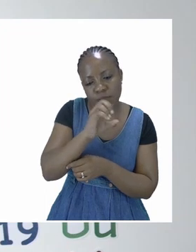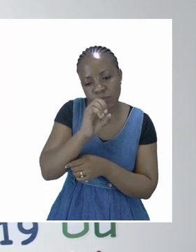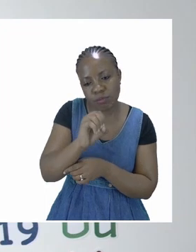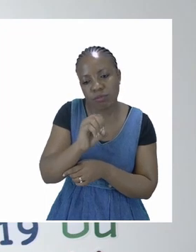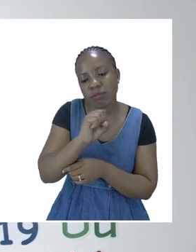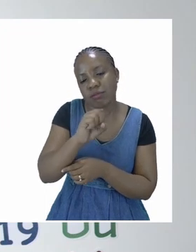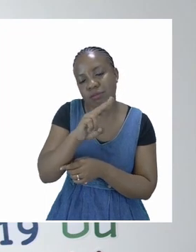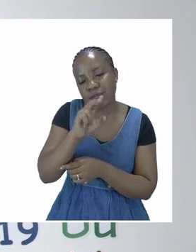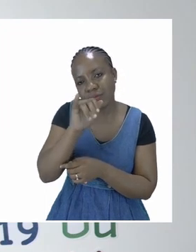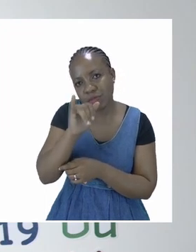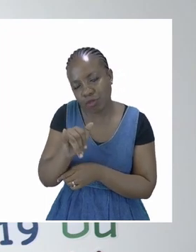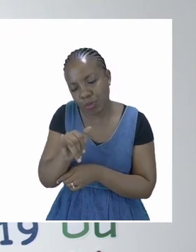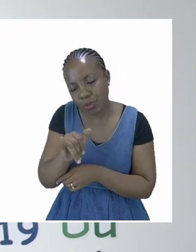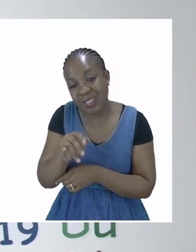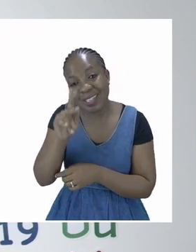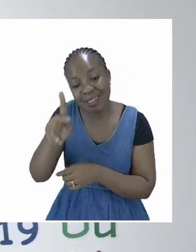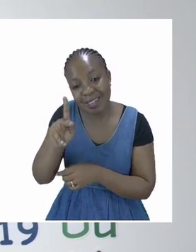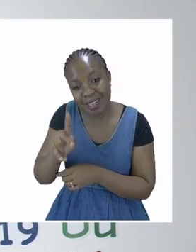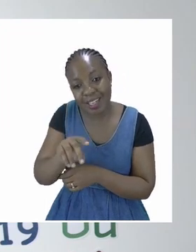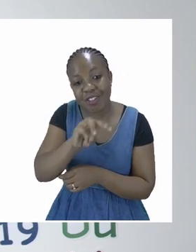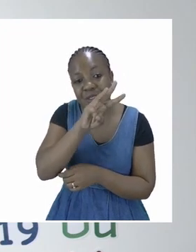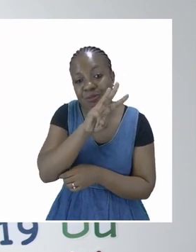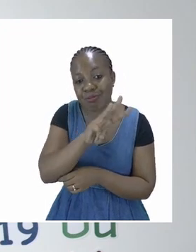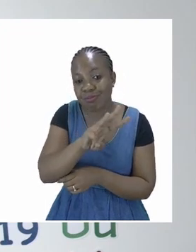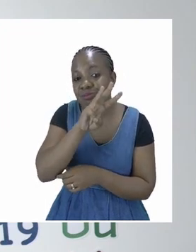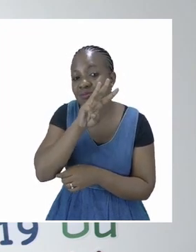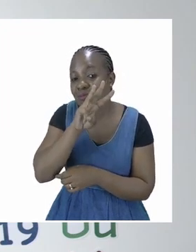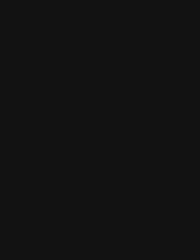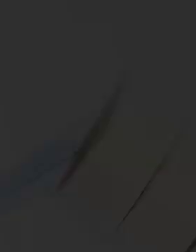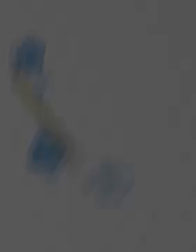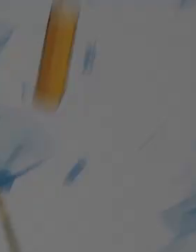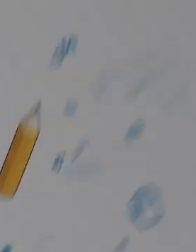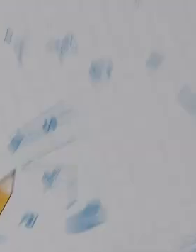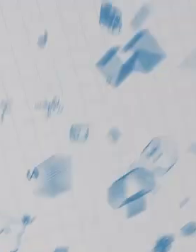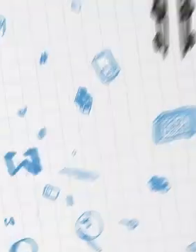our website, Zoshi Online.